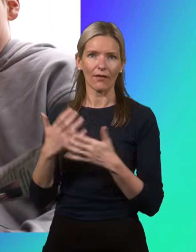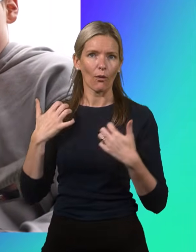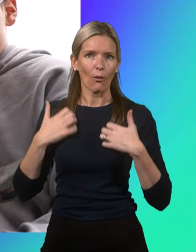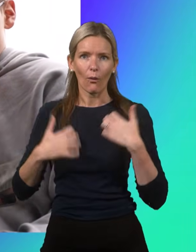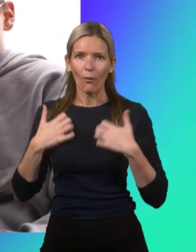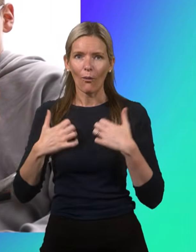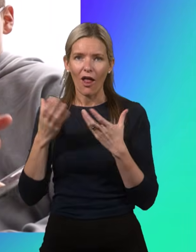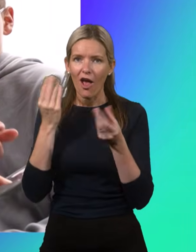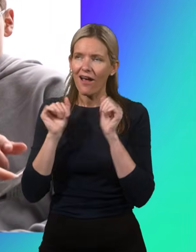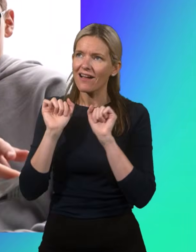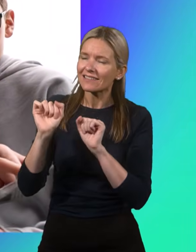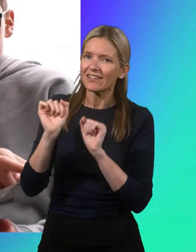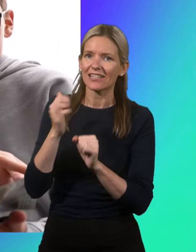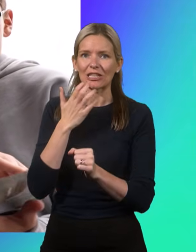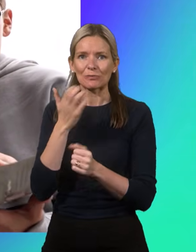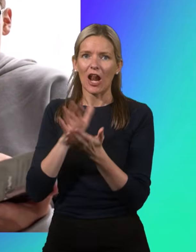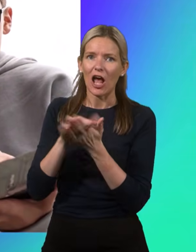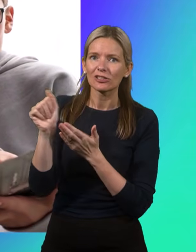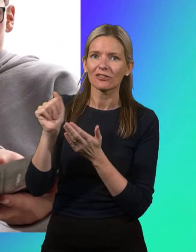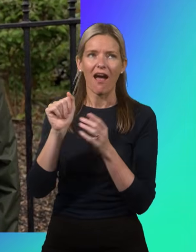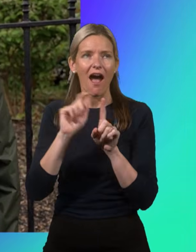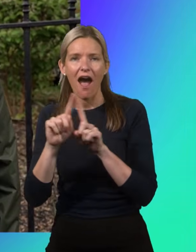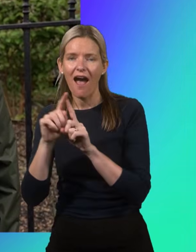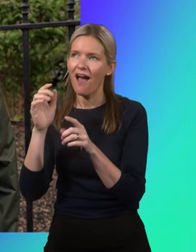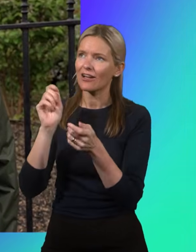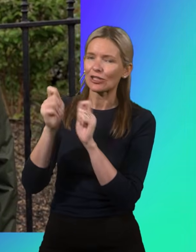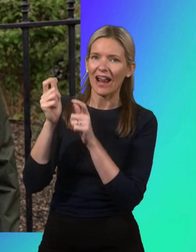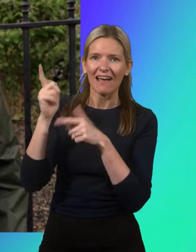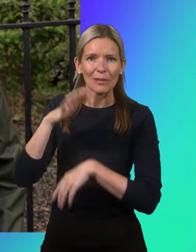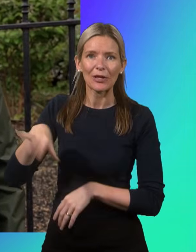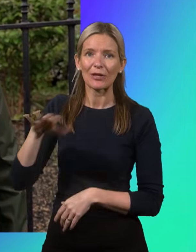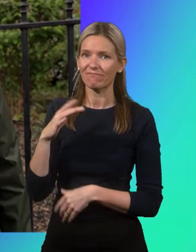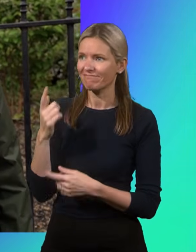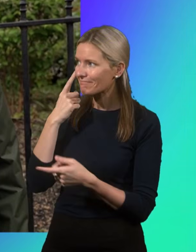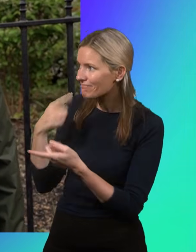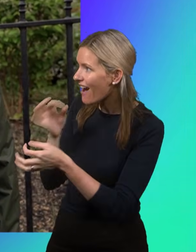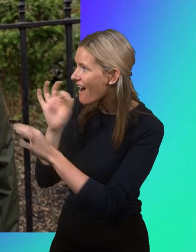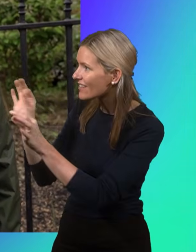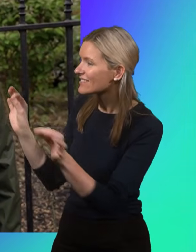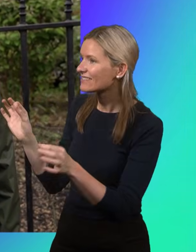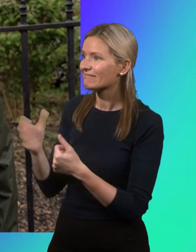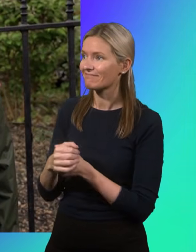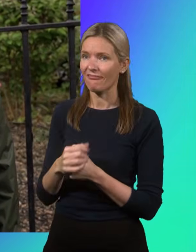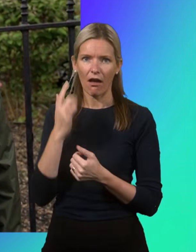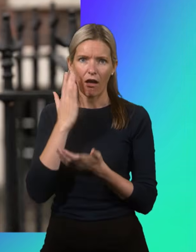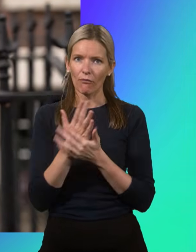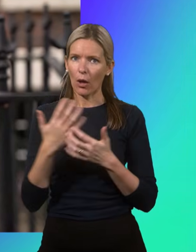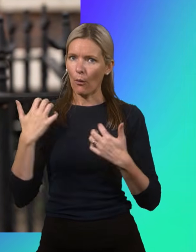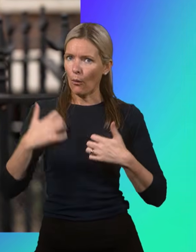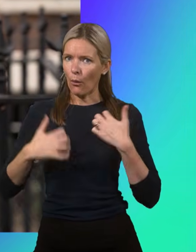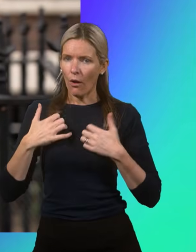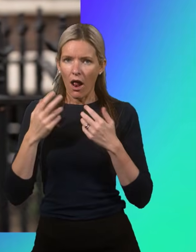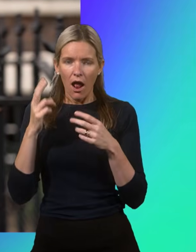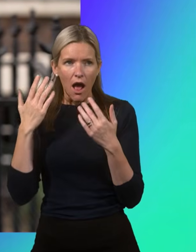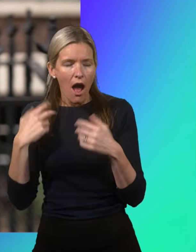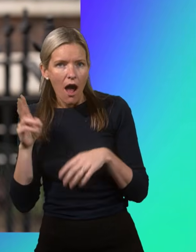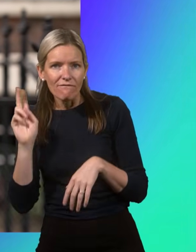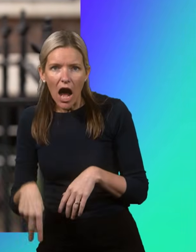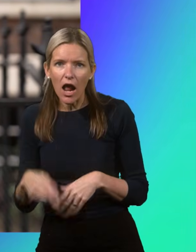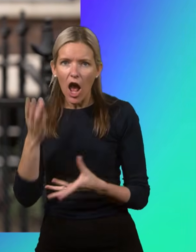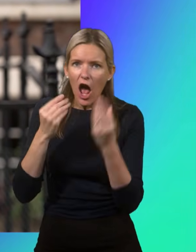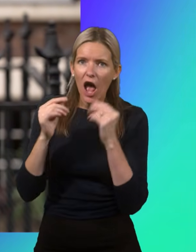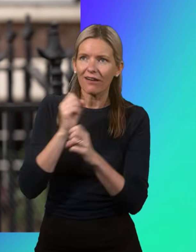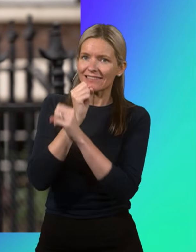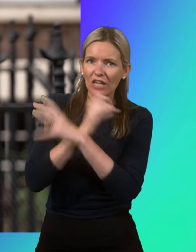shaped Liverpool. But how have the kids found it? The most interesting part of the trail for me was the synagogue because